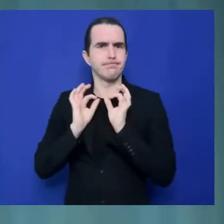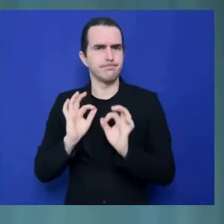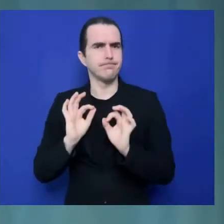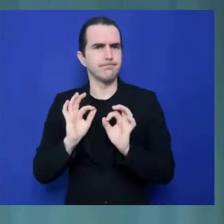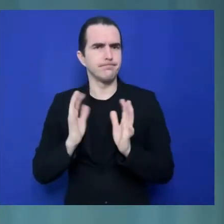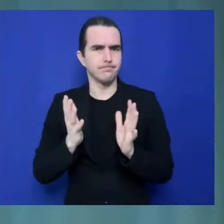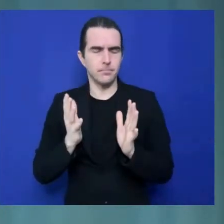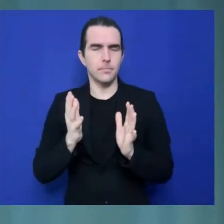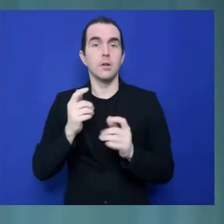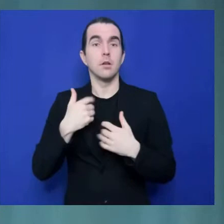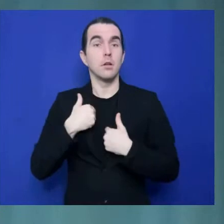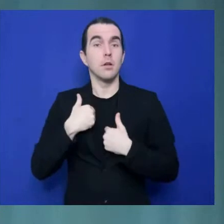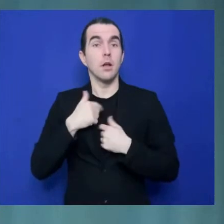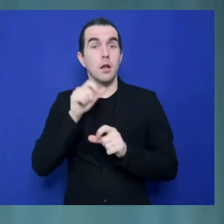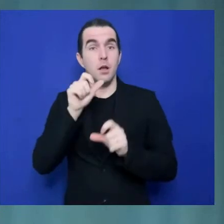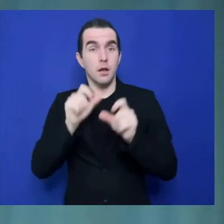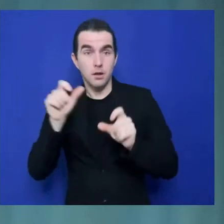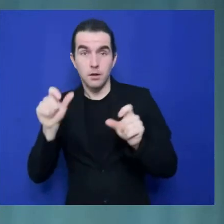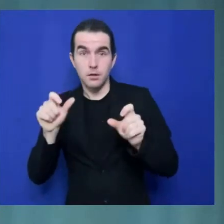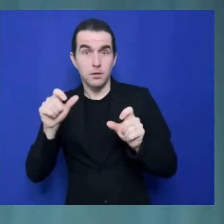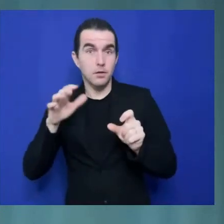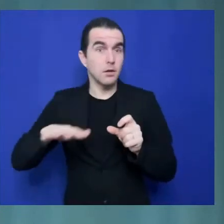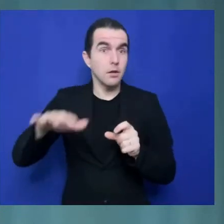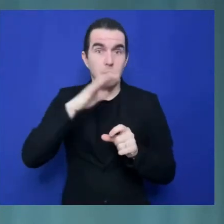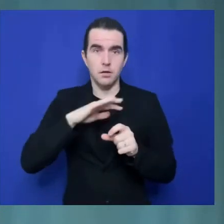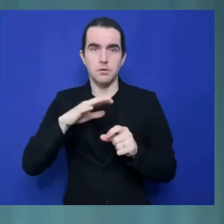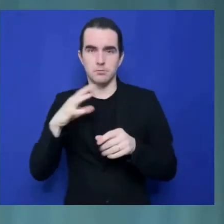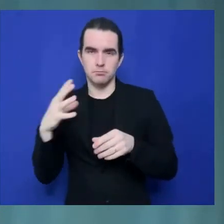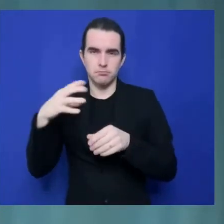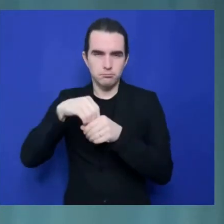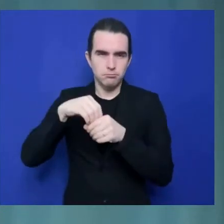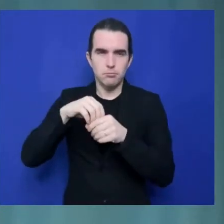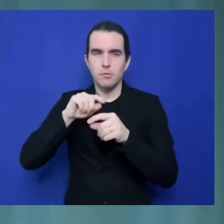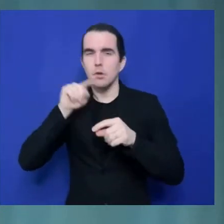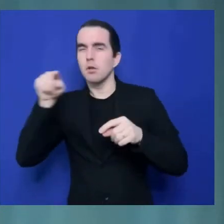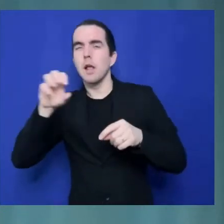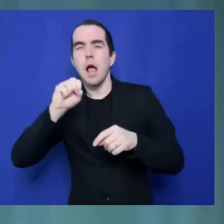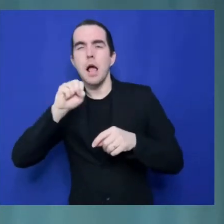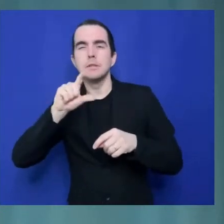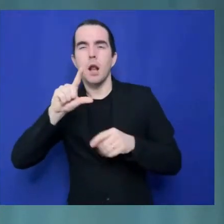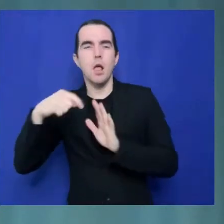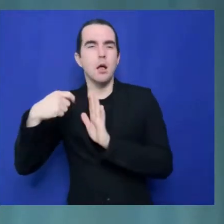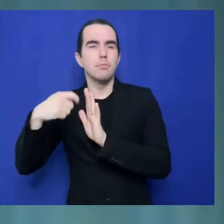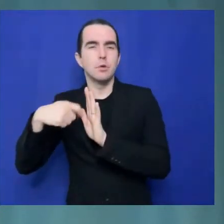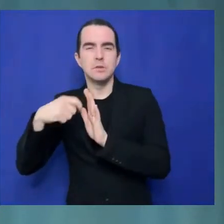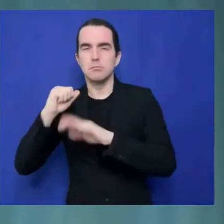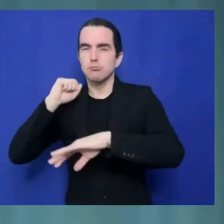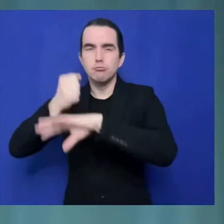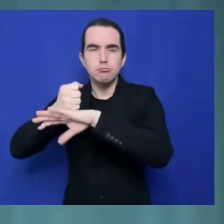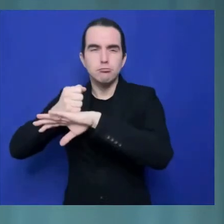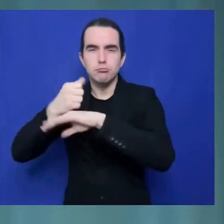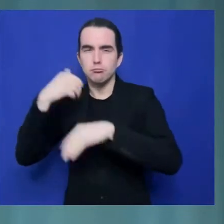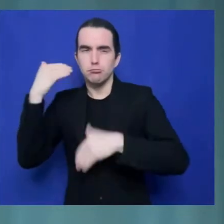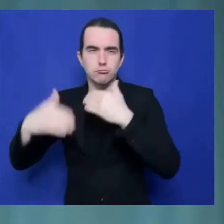to celebrate this fact that thanks all